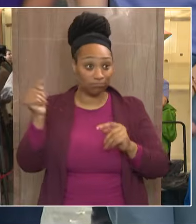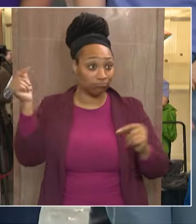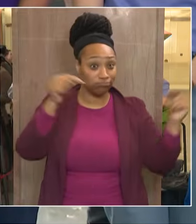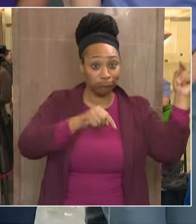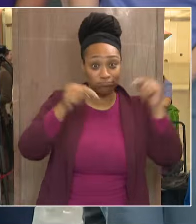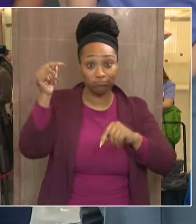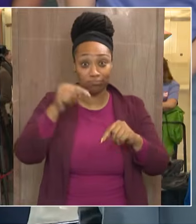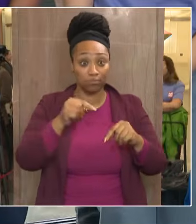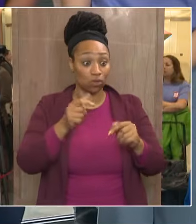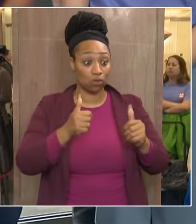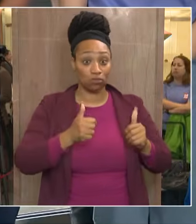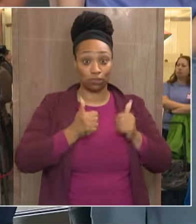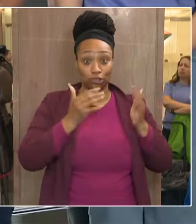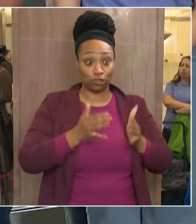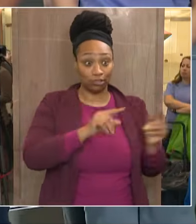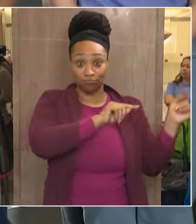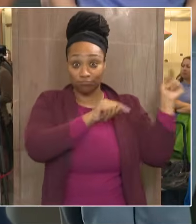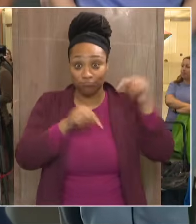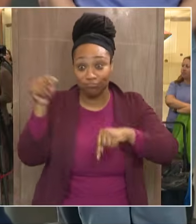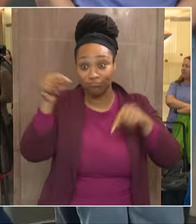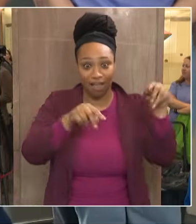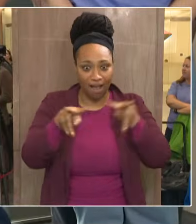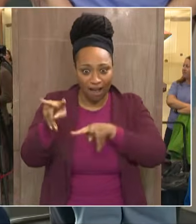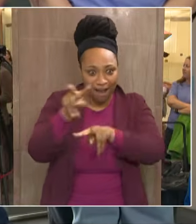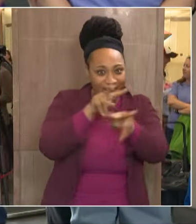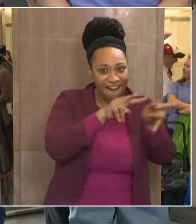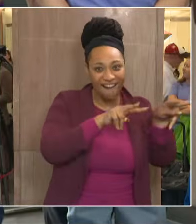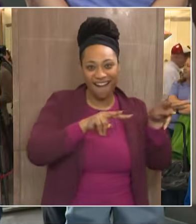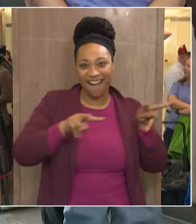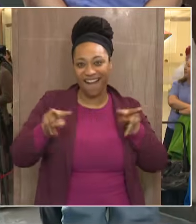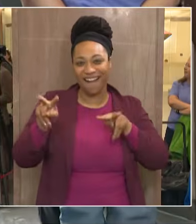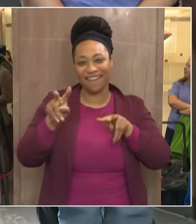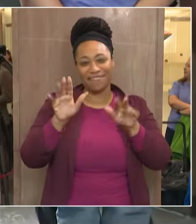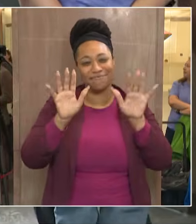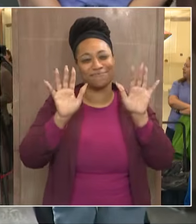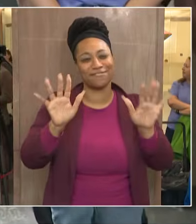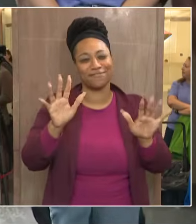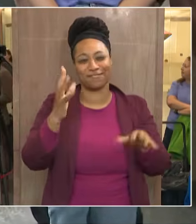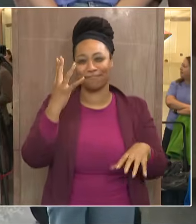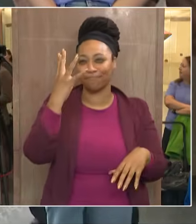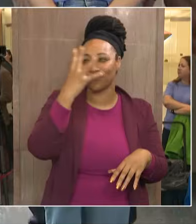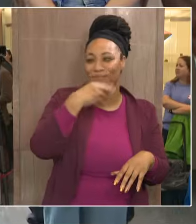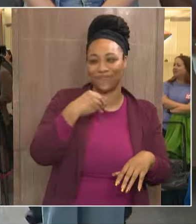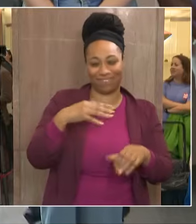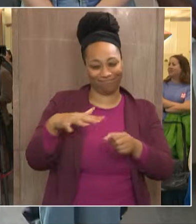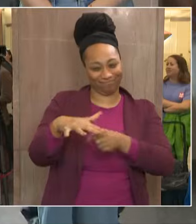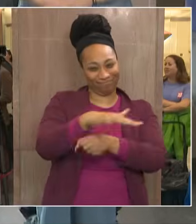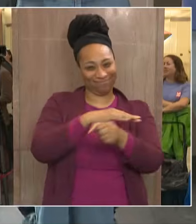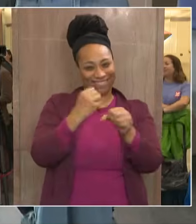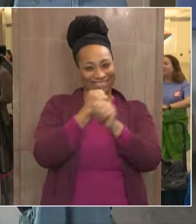world to enjoy this wonderful, beautiful, and safe city. Yay.